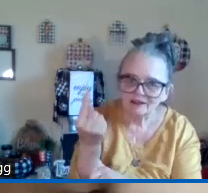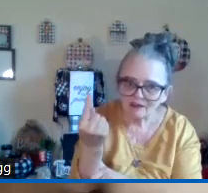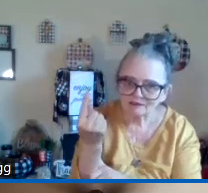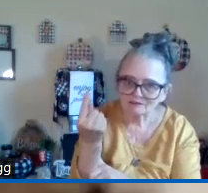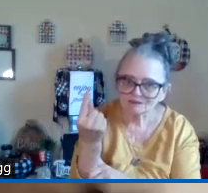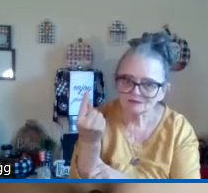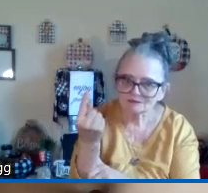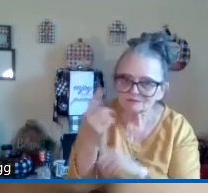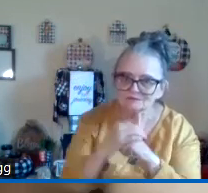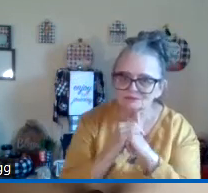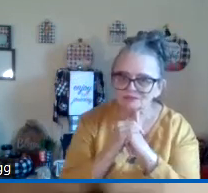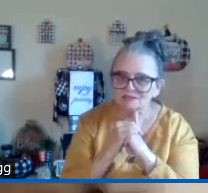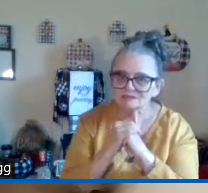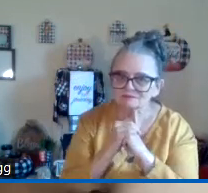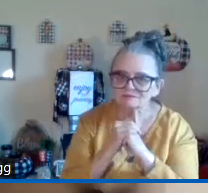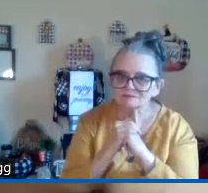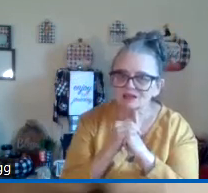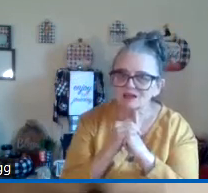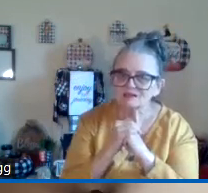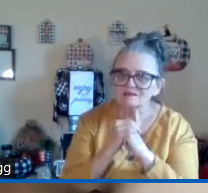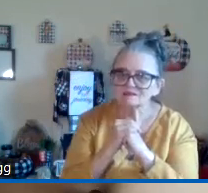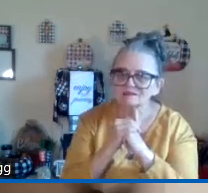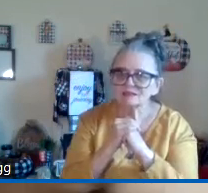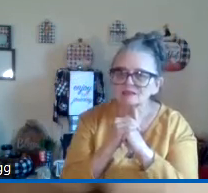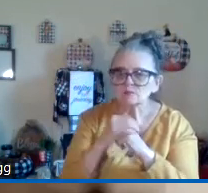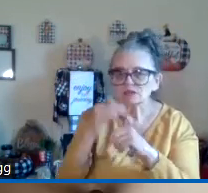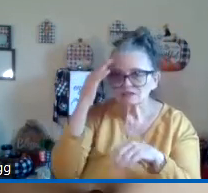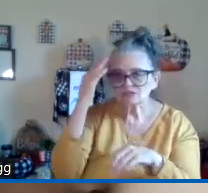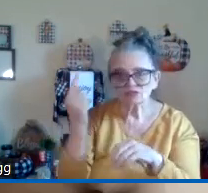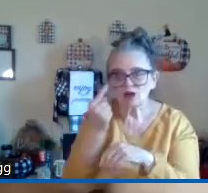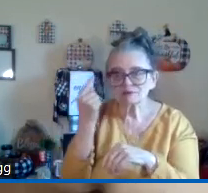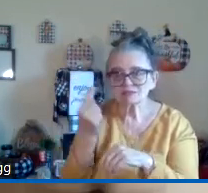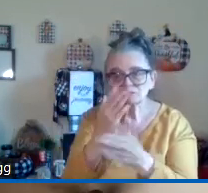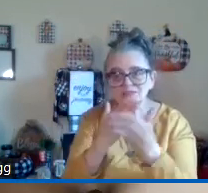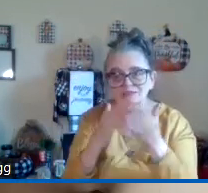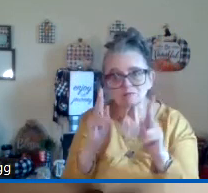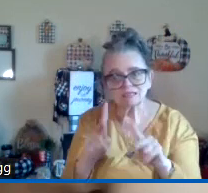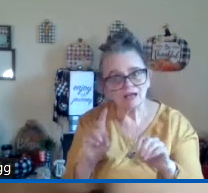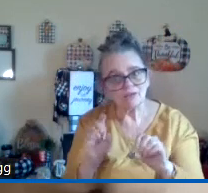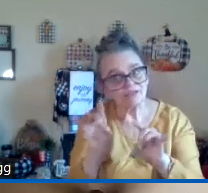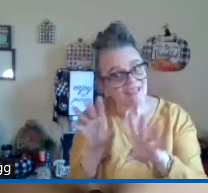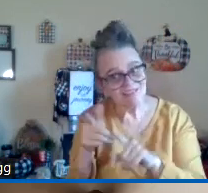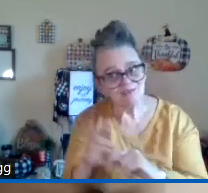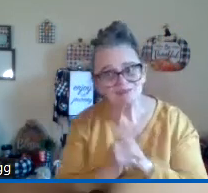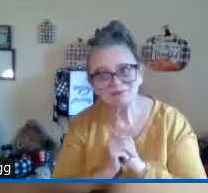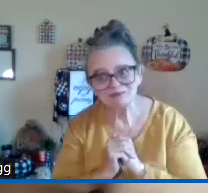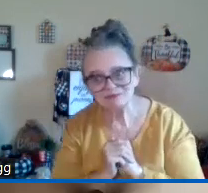that's sin or evil, tell him, you know, well, that's not right in the eyes of God.